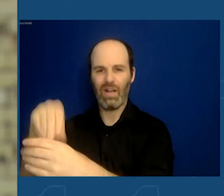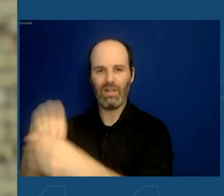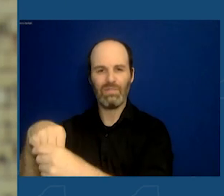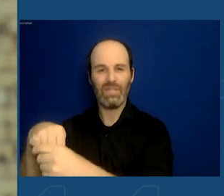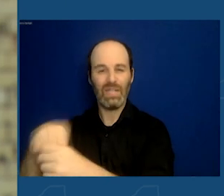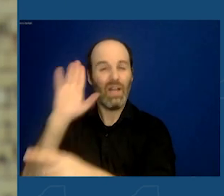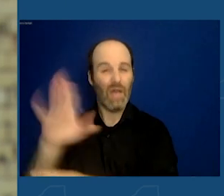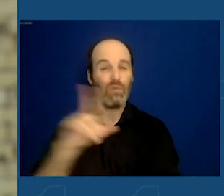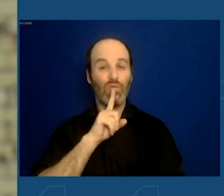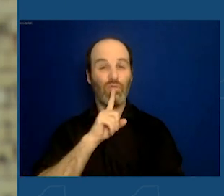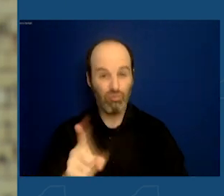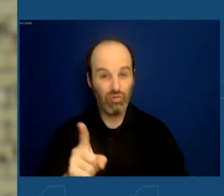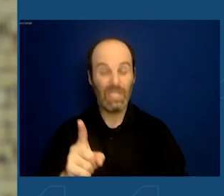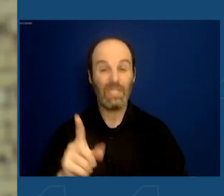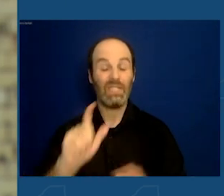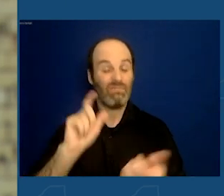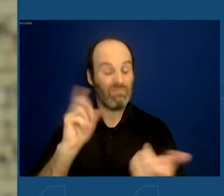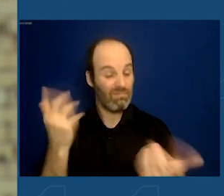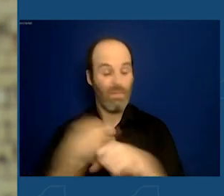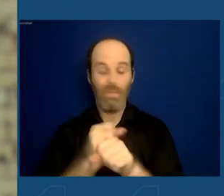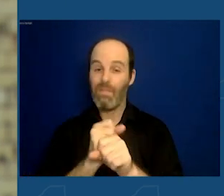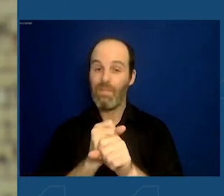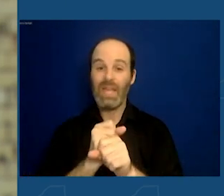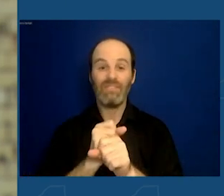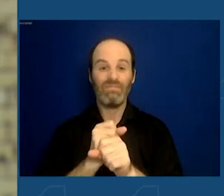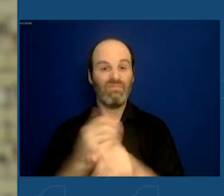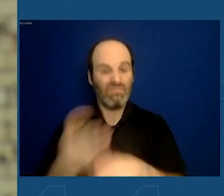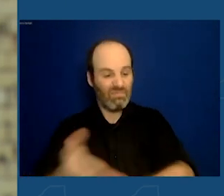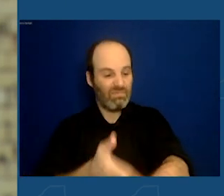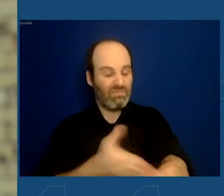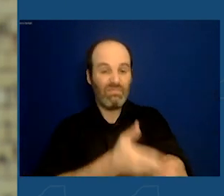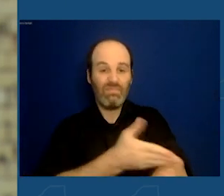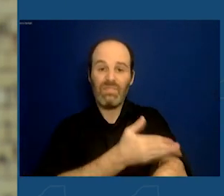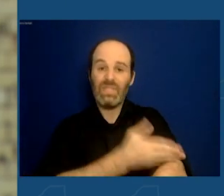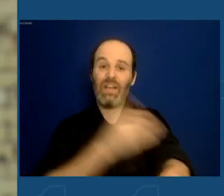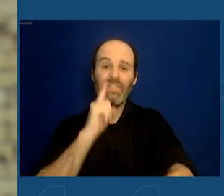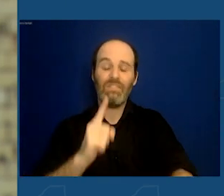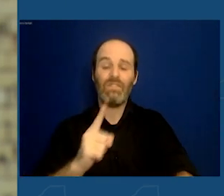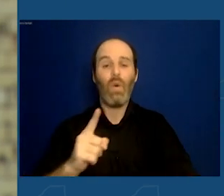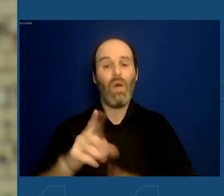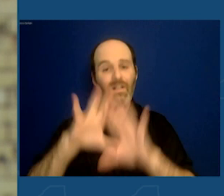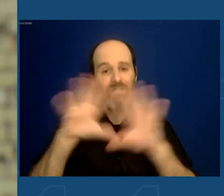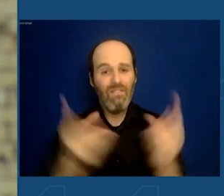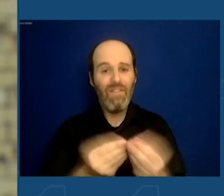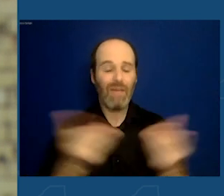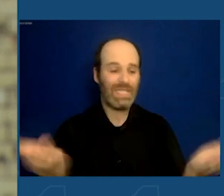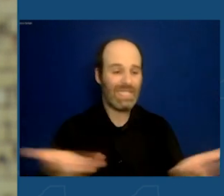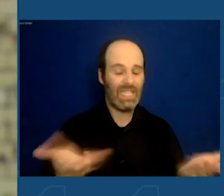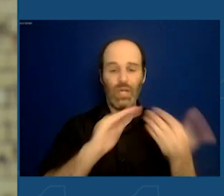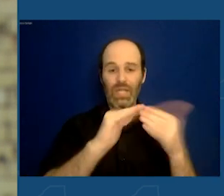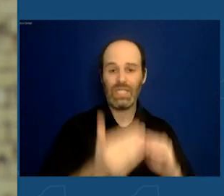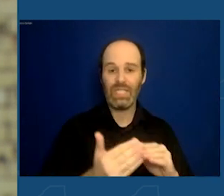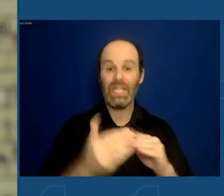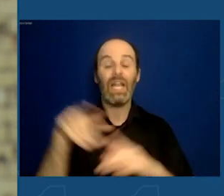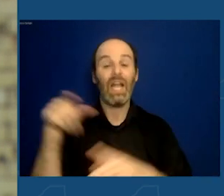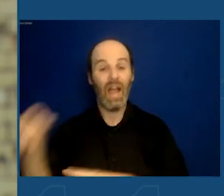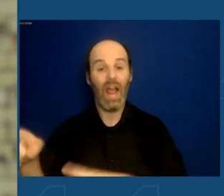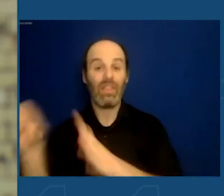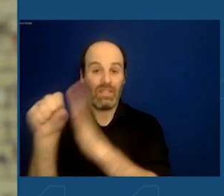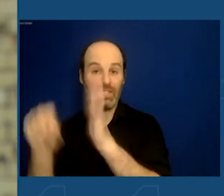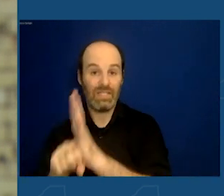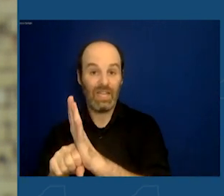spell the difference for families in the city and in the state, and really spell the difference between whether